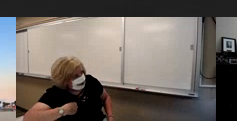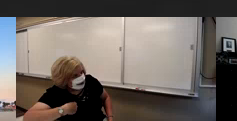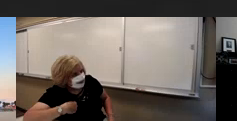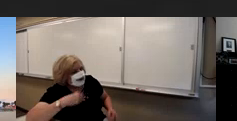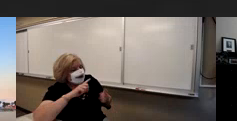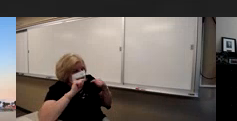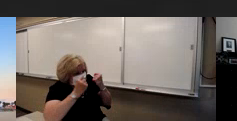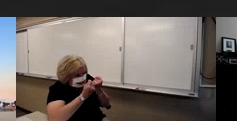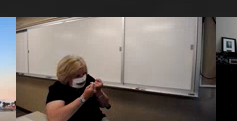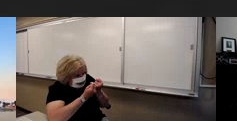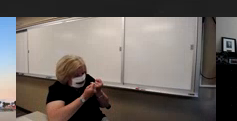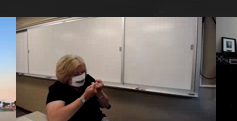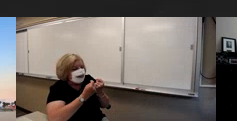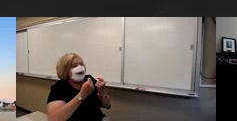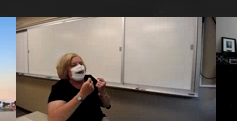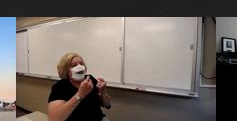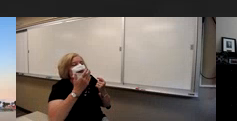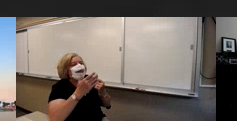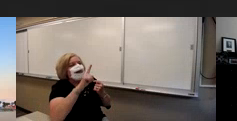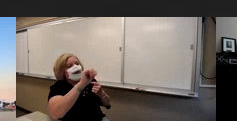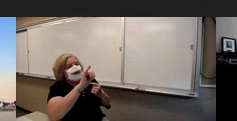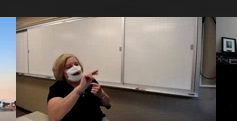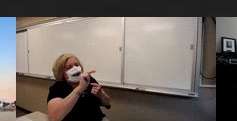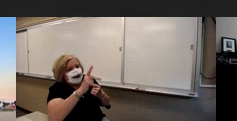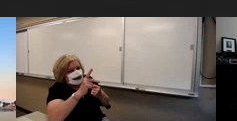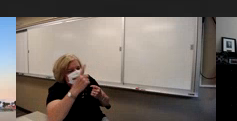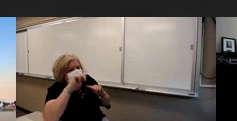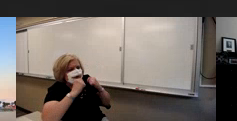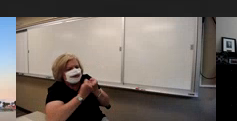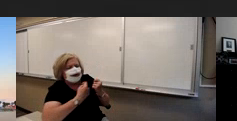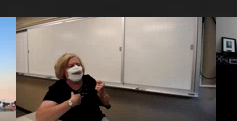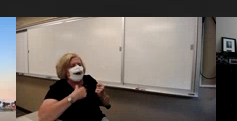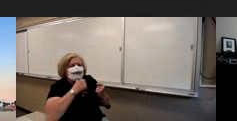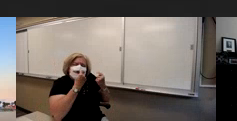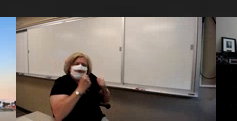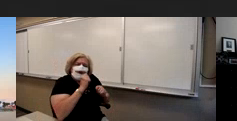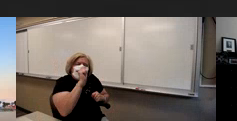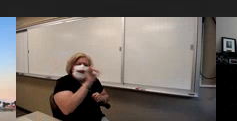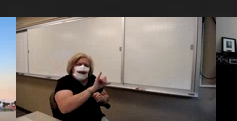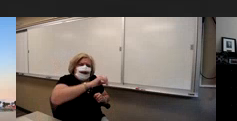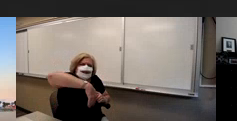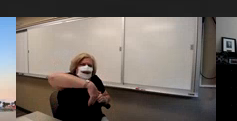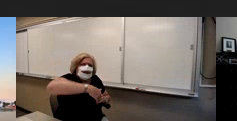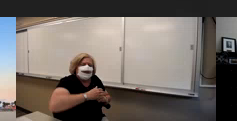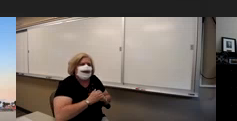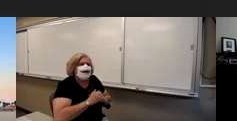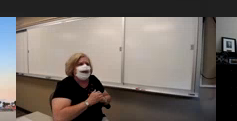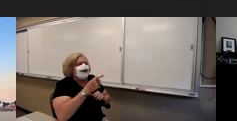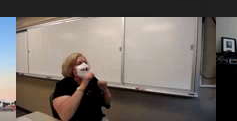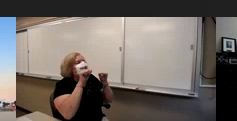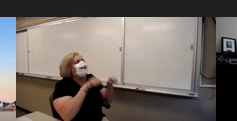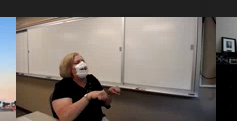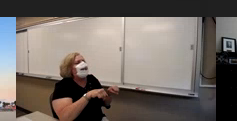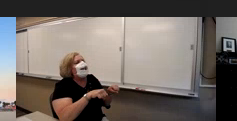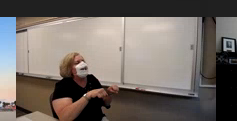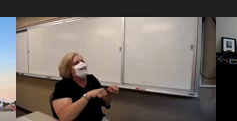do some, there's a link to a team. I haven't tried that. And then you can,